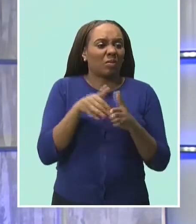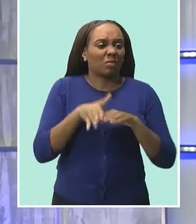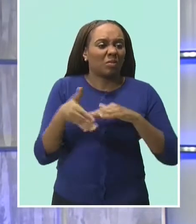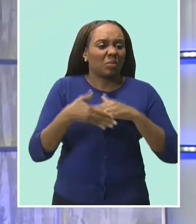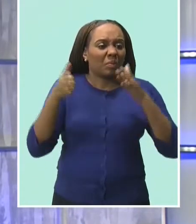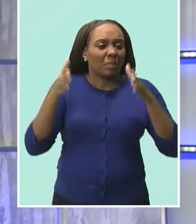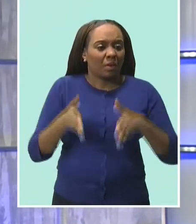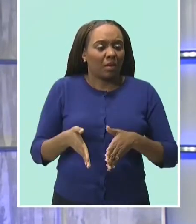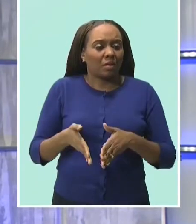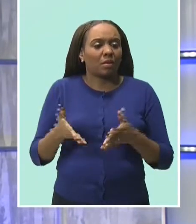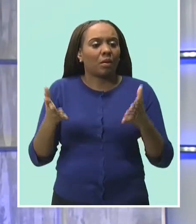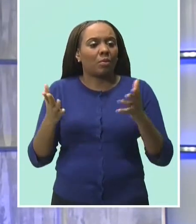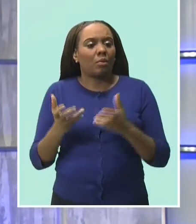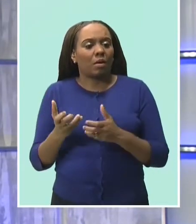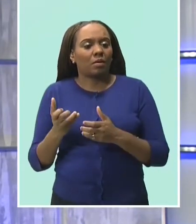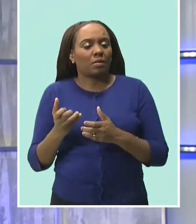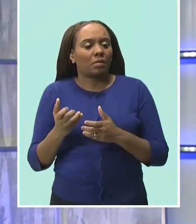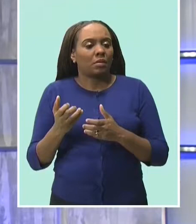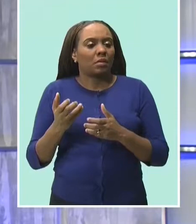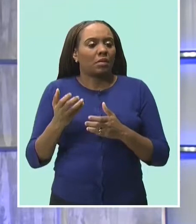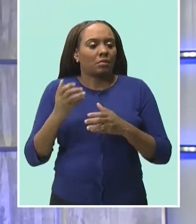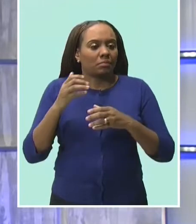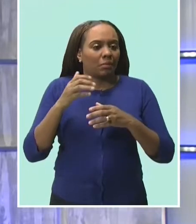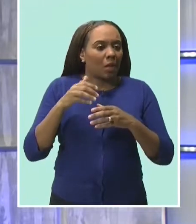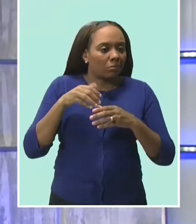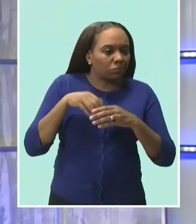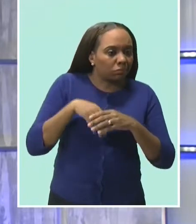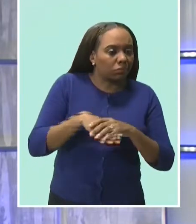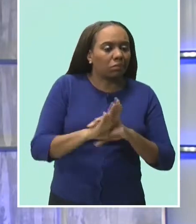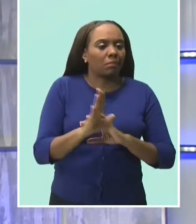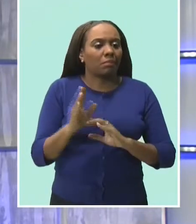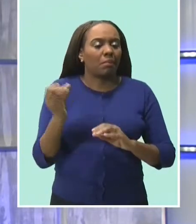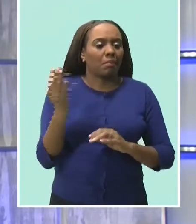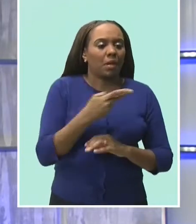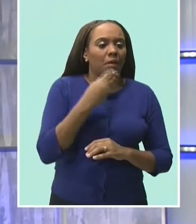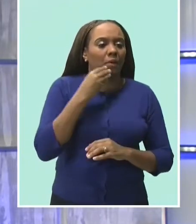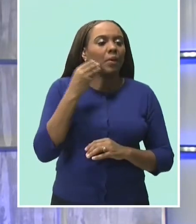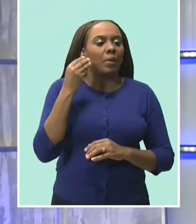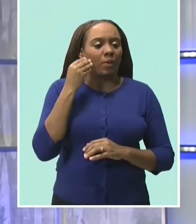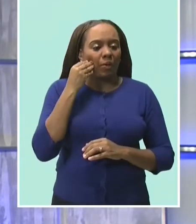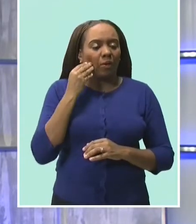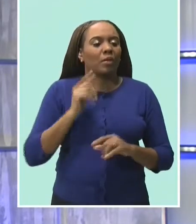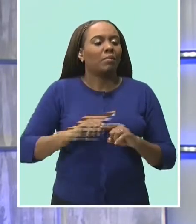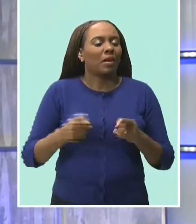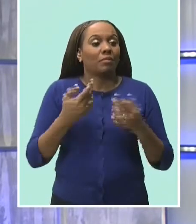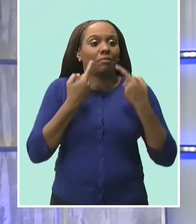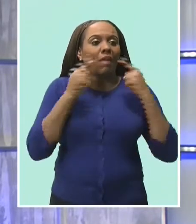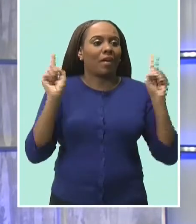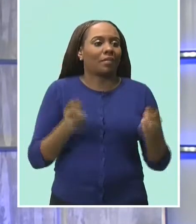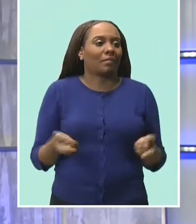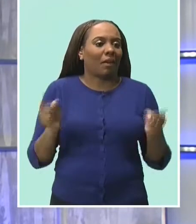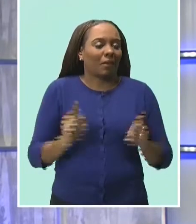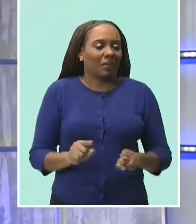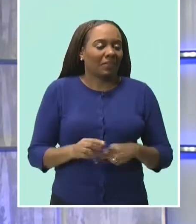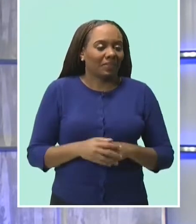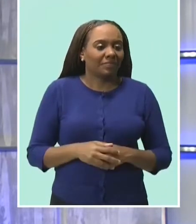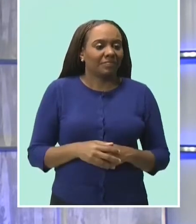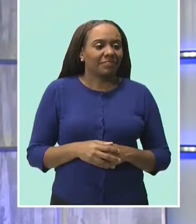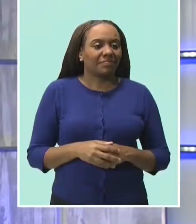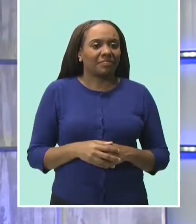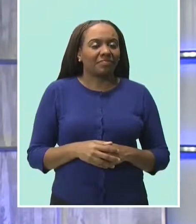for re-entry through the JAM COVID app will have been repatriated by this week, CVM Television